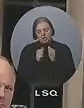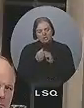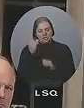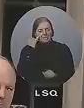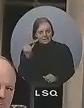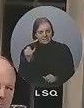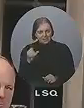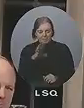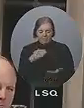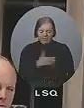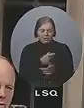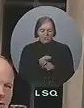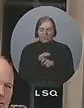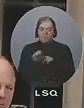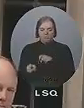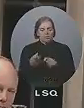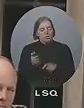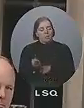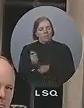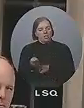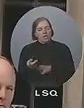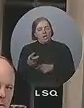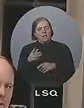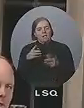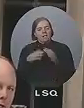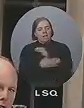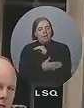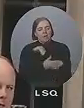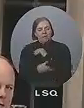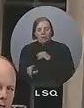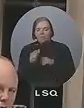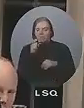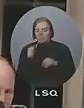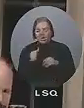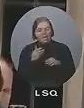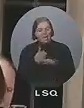access to broadband internet, and keep the current license application system? Yeah.